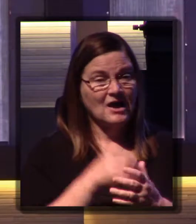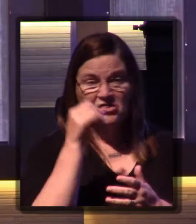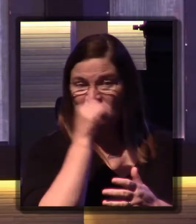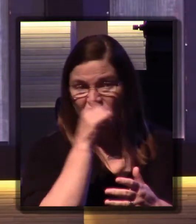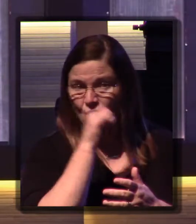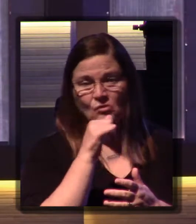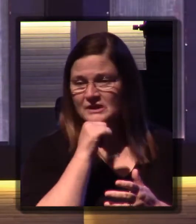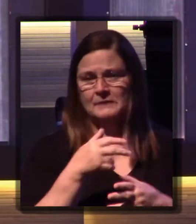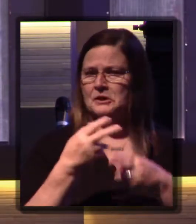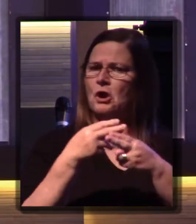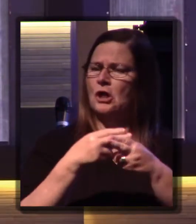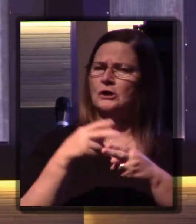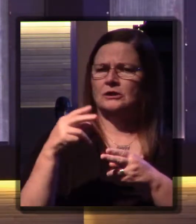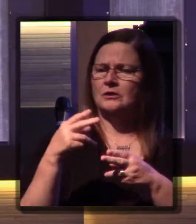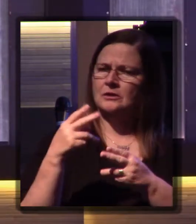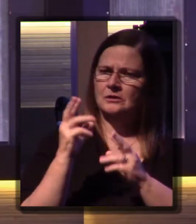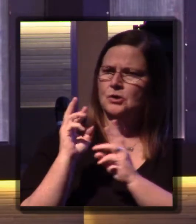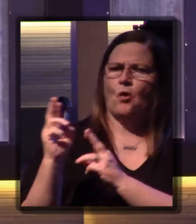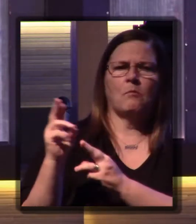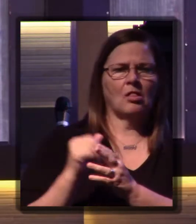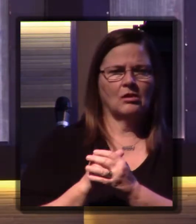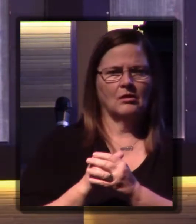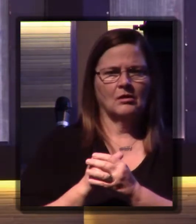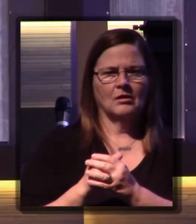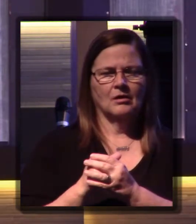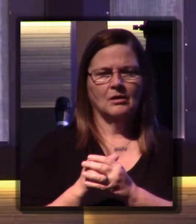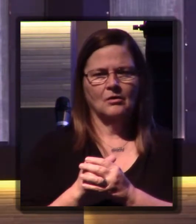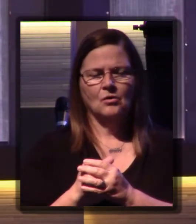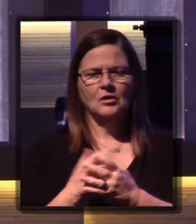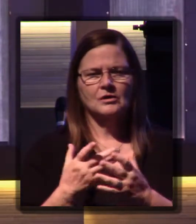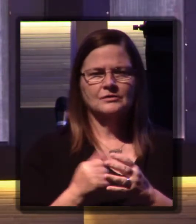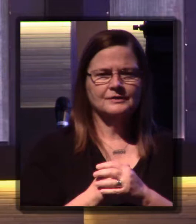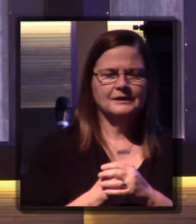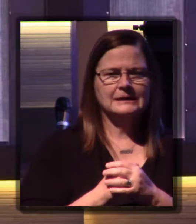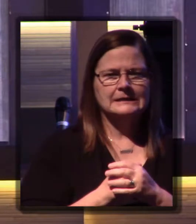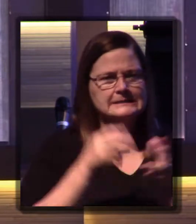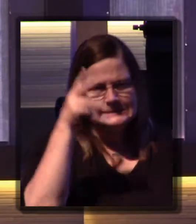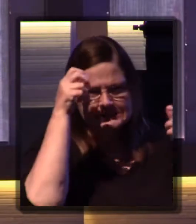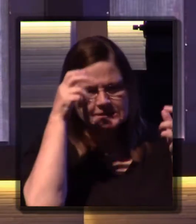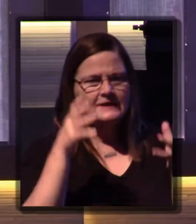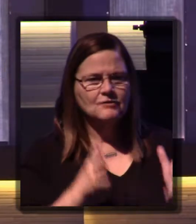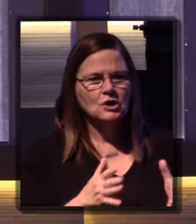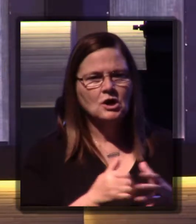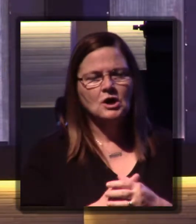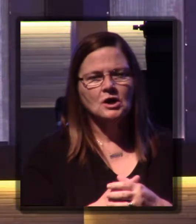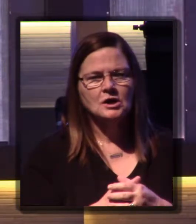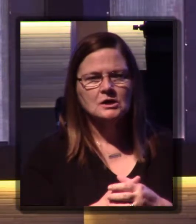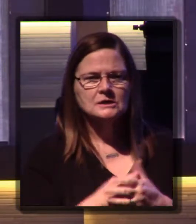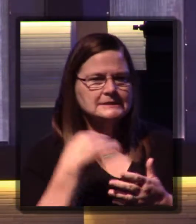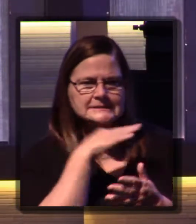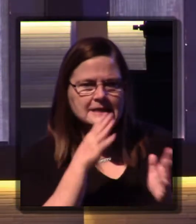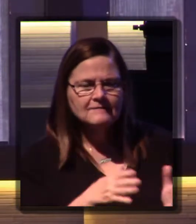will the fool be called noble, or the rogue, or the scoundrel, or the deceiver would be another good